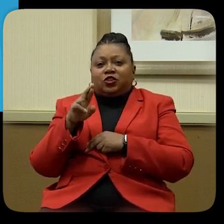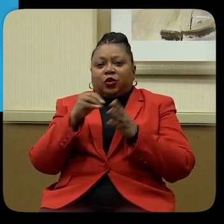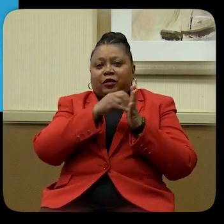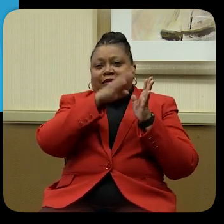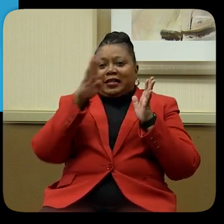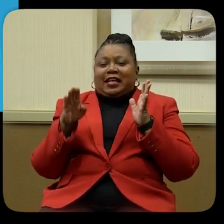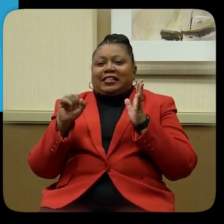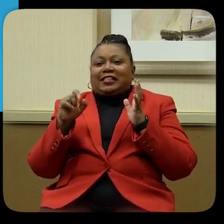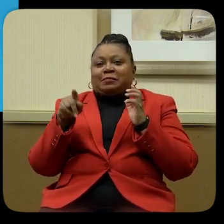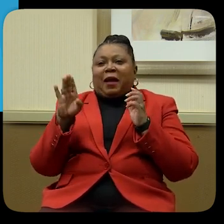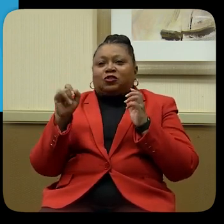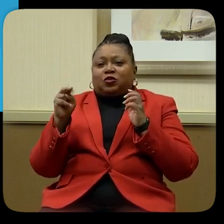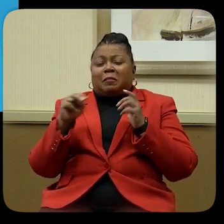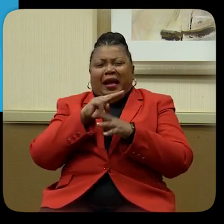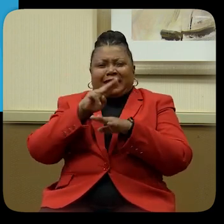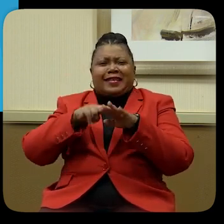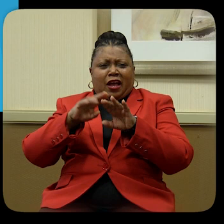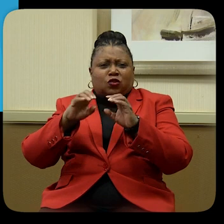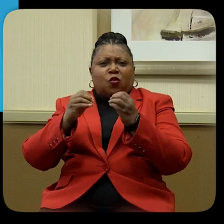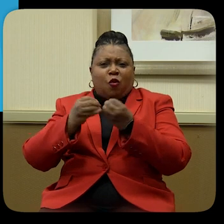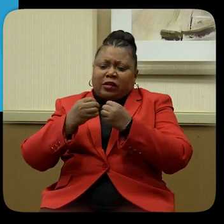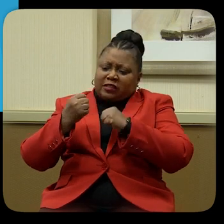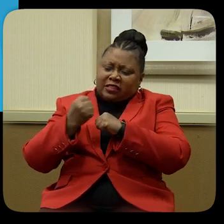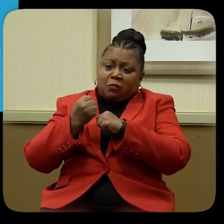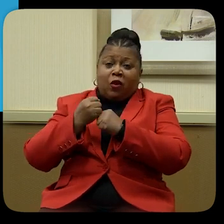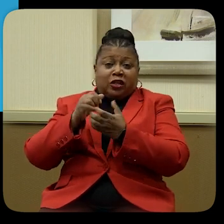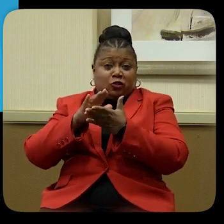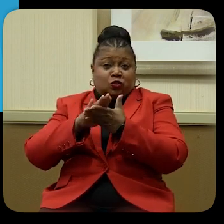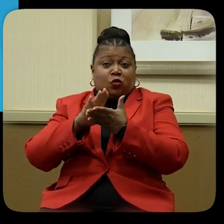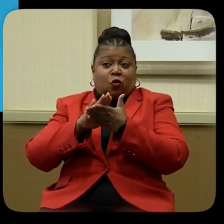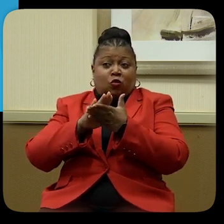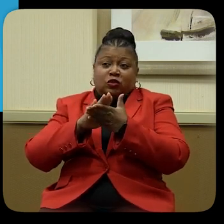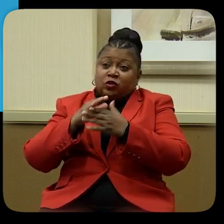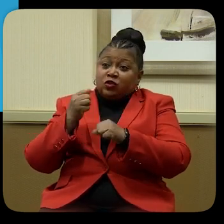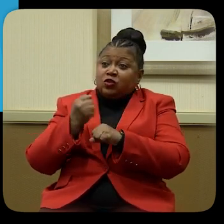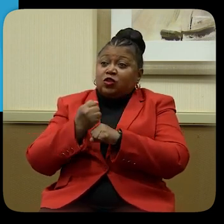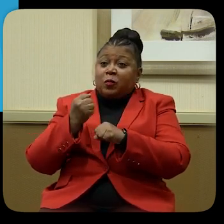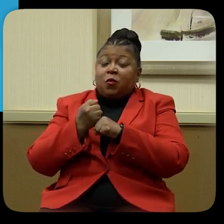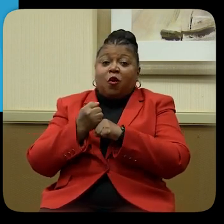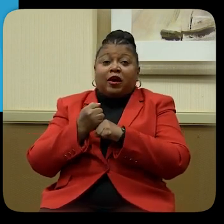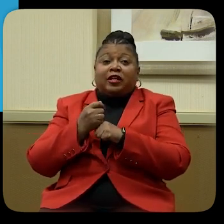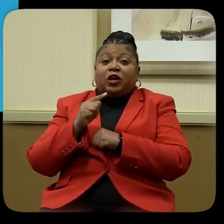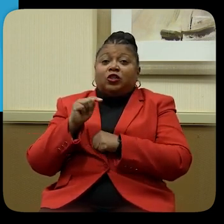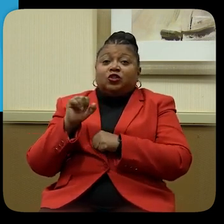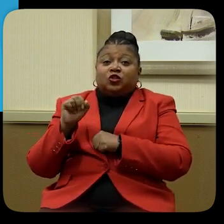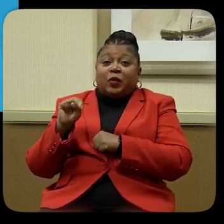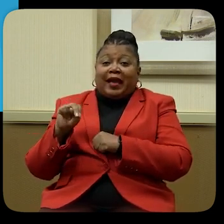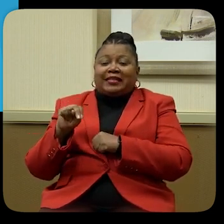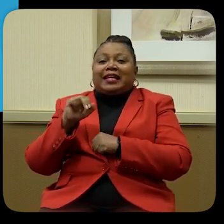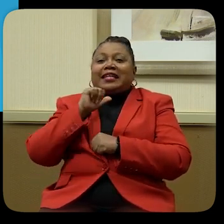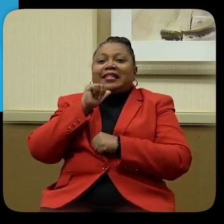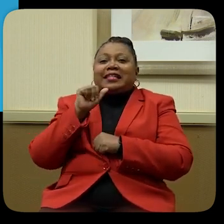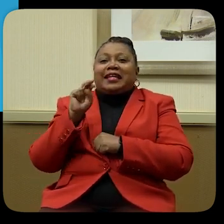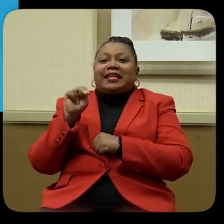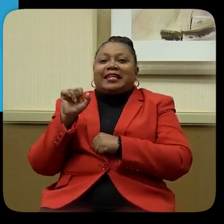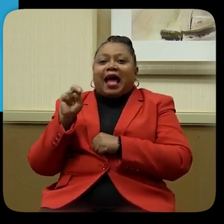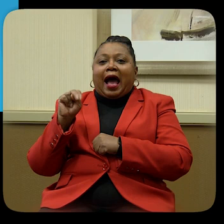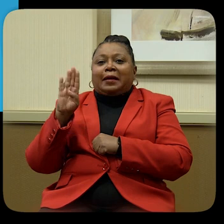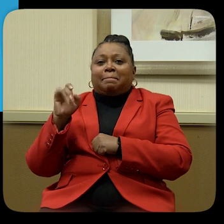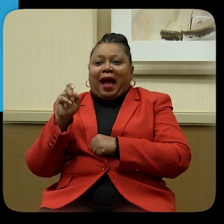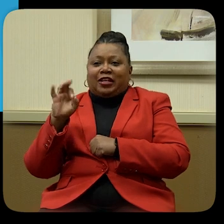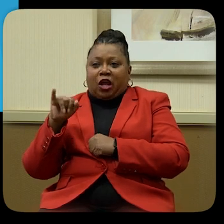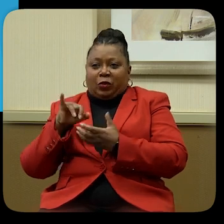Spectrum, and they're a national organization supporting schools to support trans and non-binary students. And